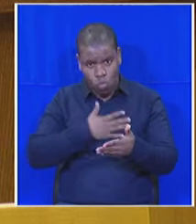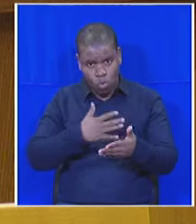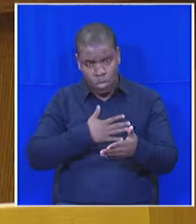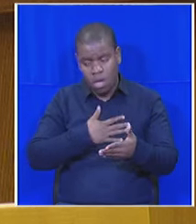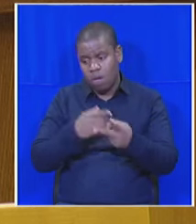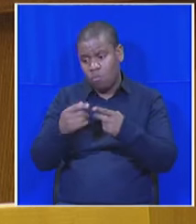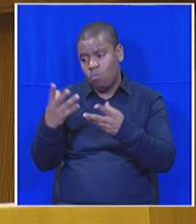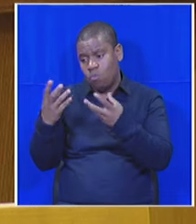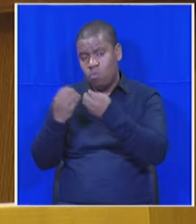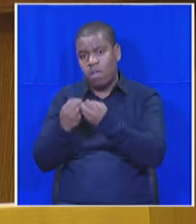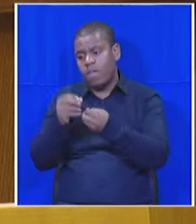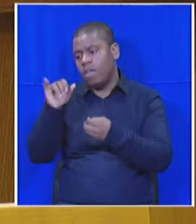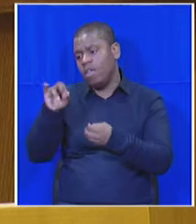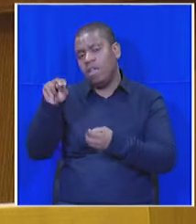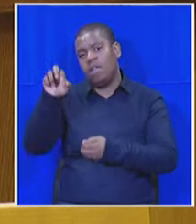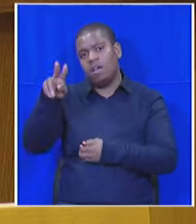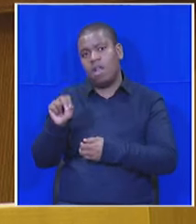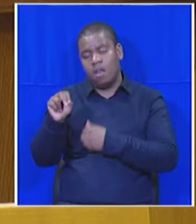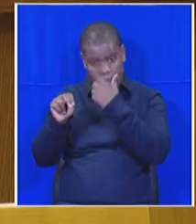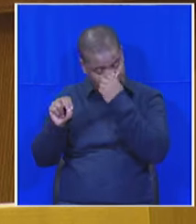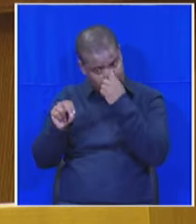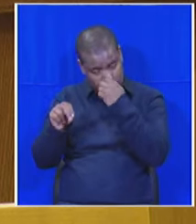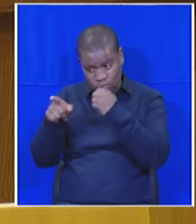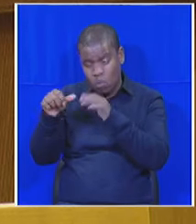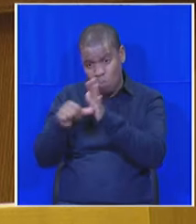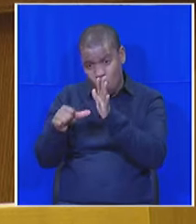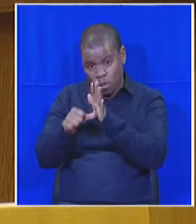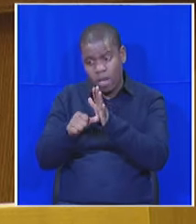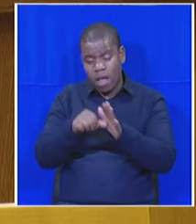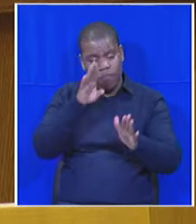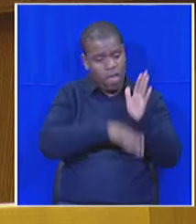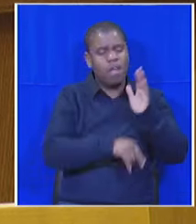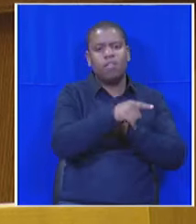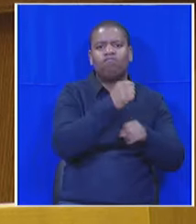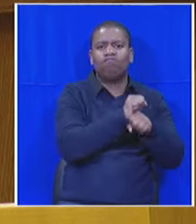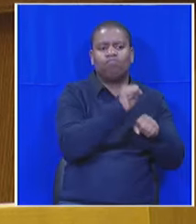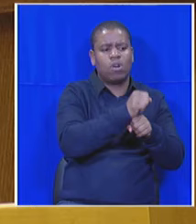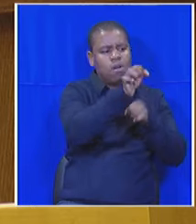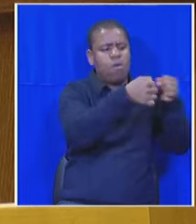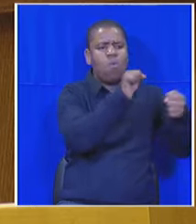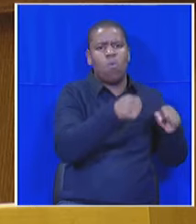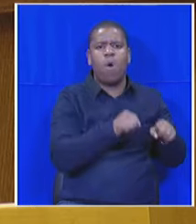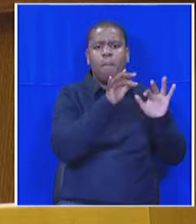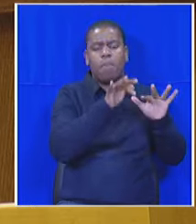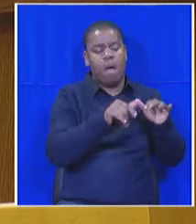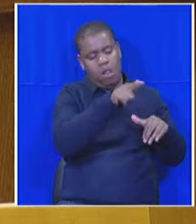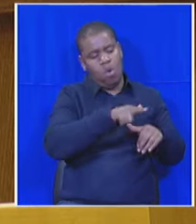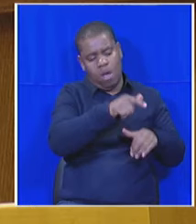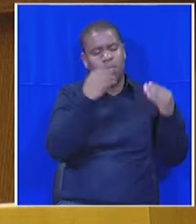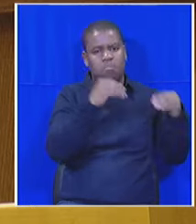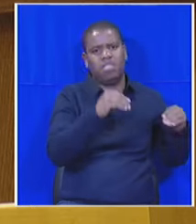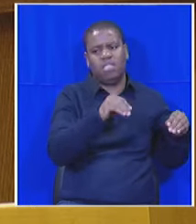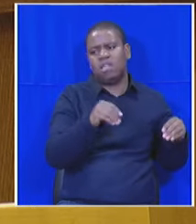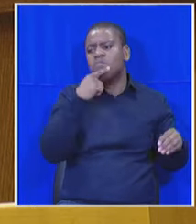to the ANC government than creating jobs for the 8.9 million South Africans by using local companies.